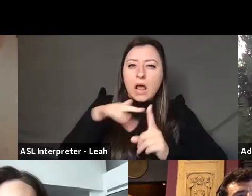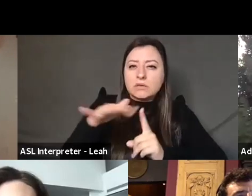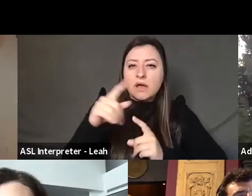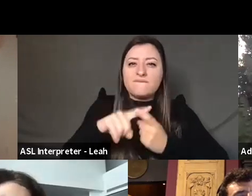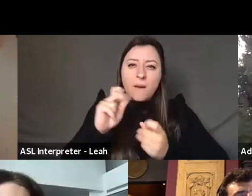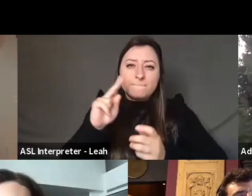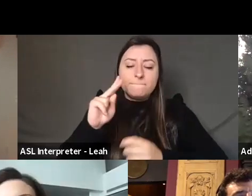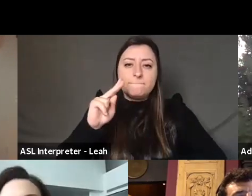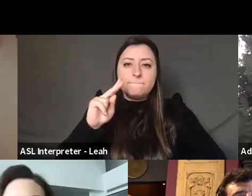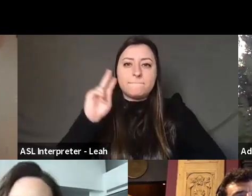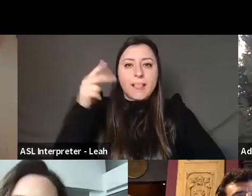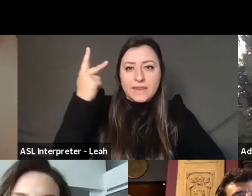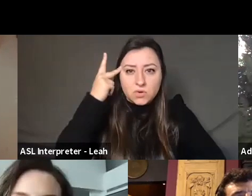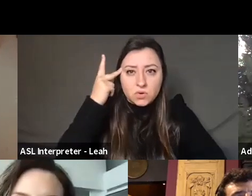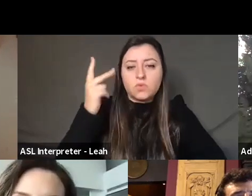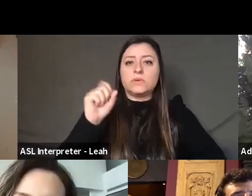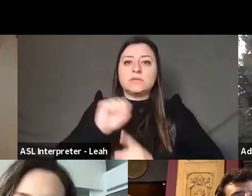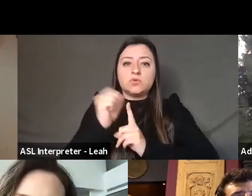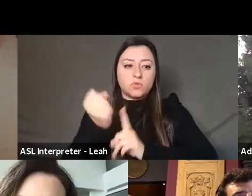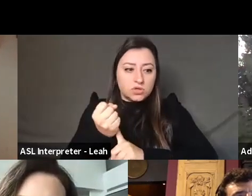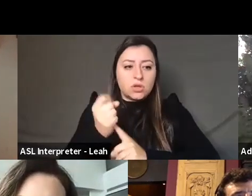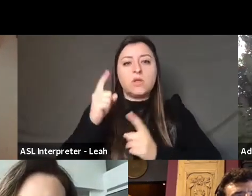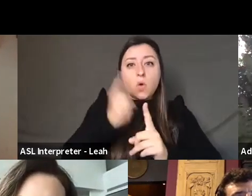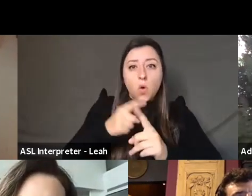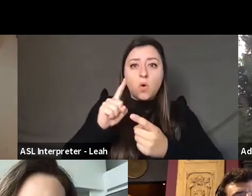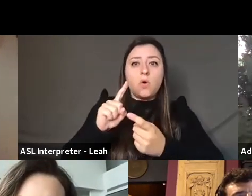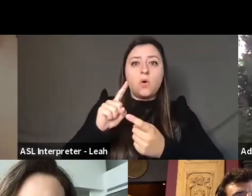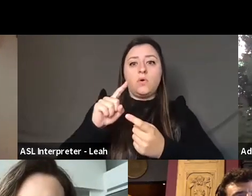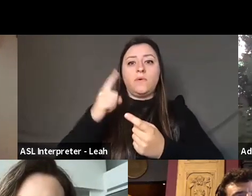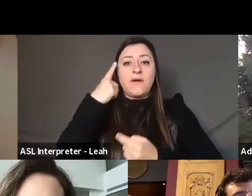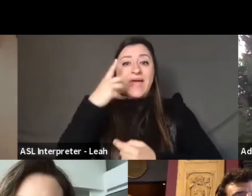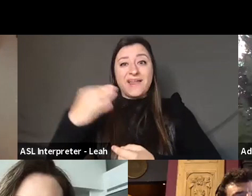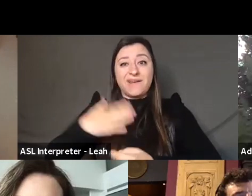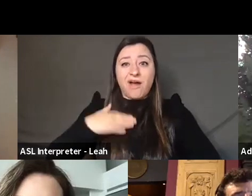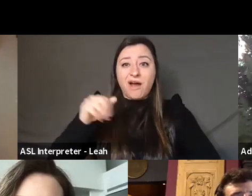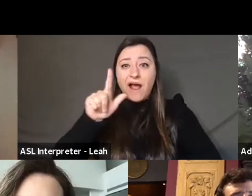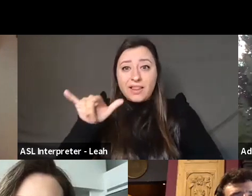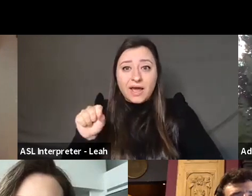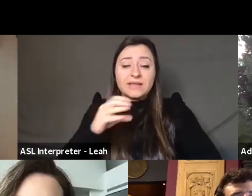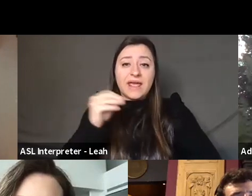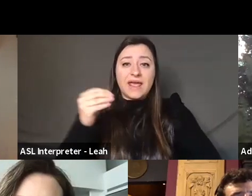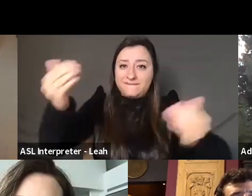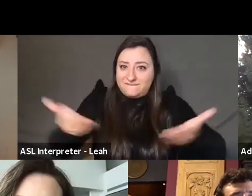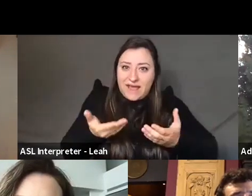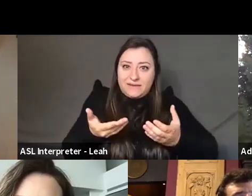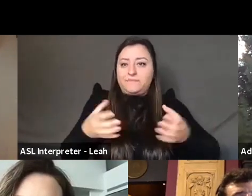political situation with the goal to inform the diaspora and our allies and to invite a collective